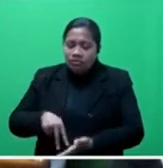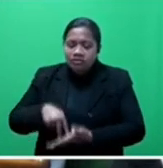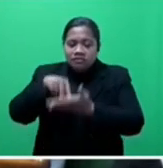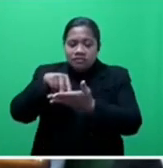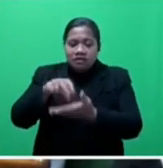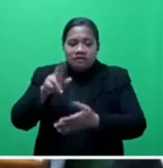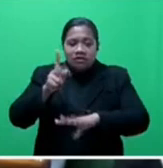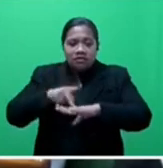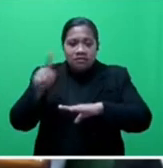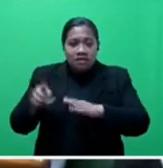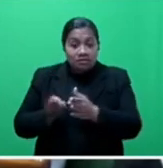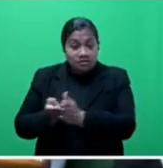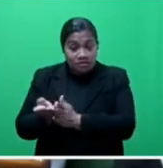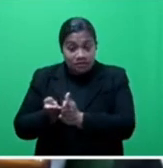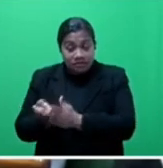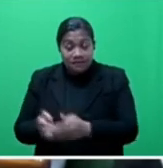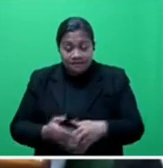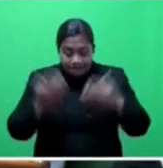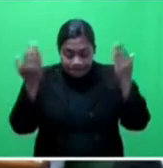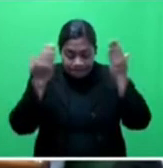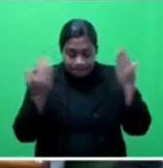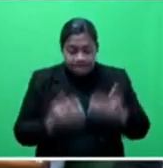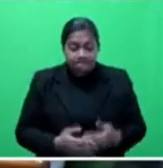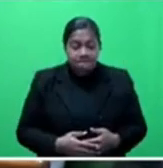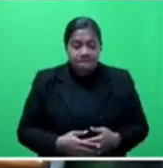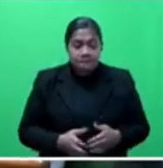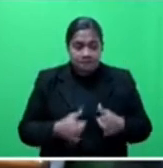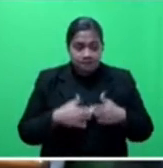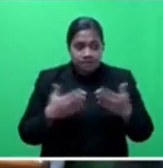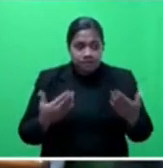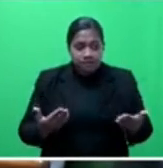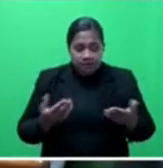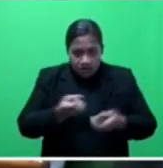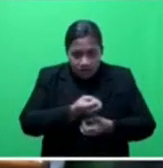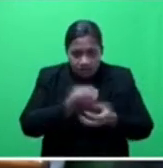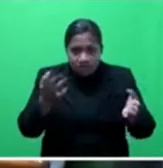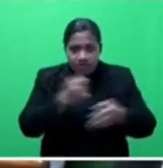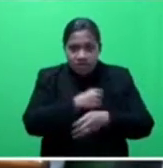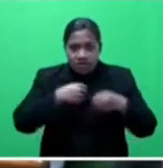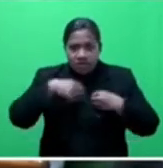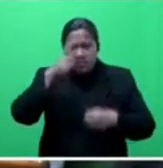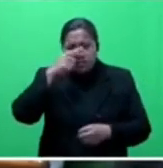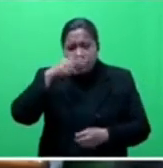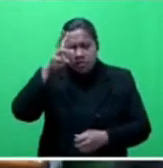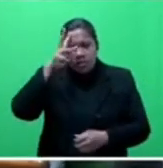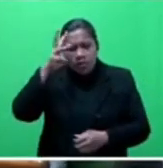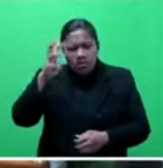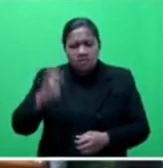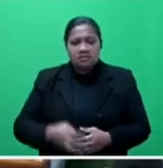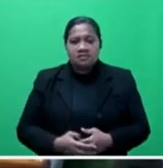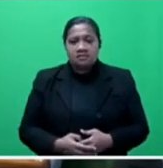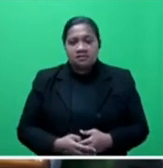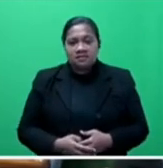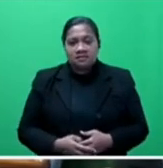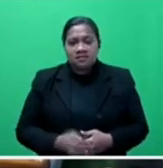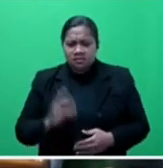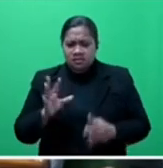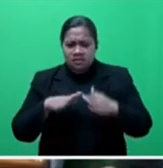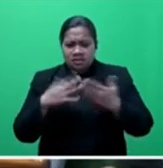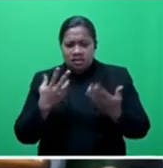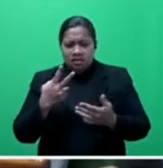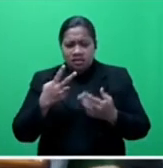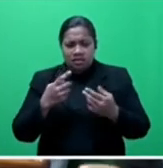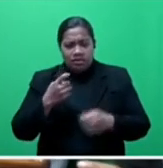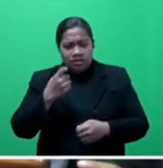service. Mr. Speaker, I now implore our people to be wise. They have now seen the nature of